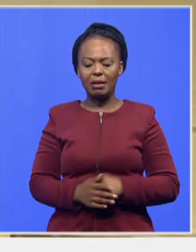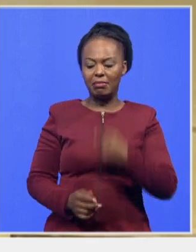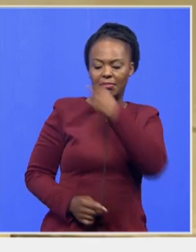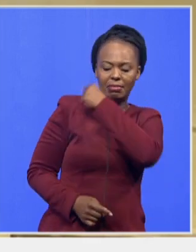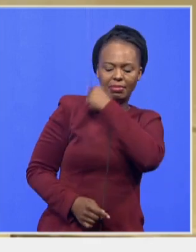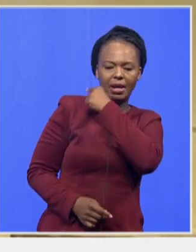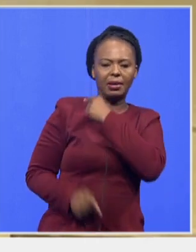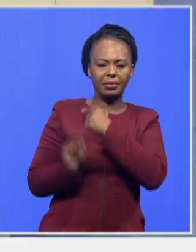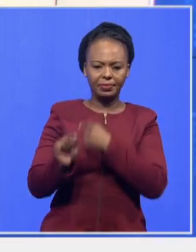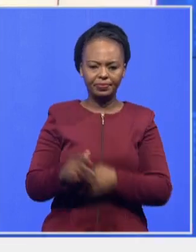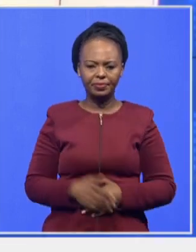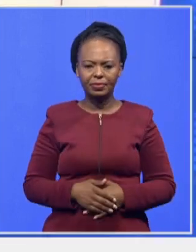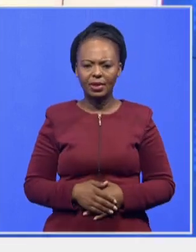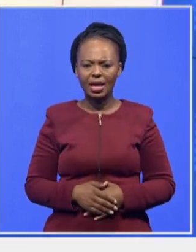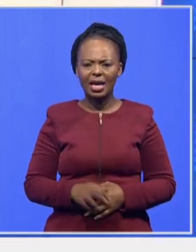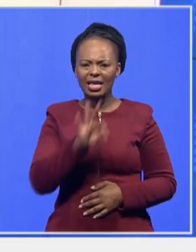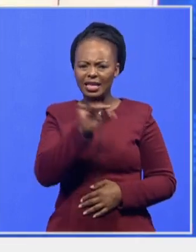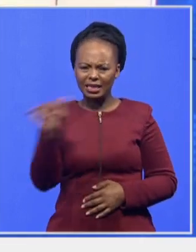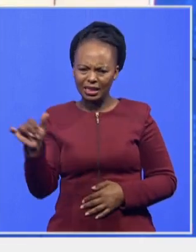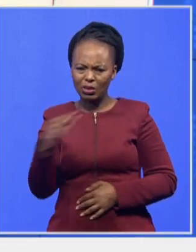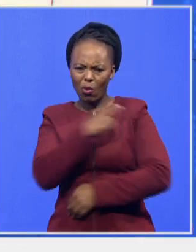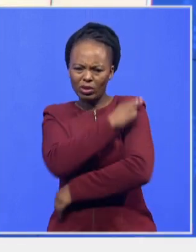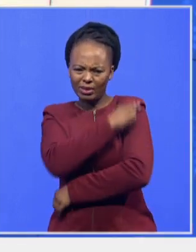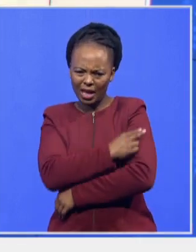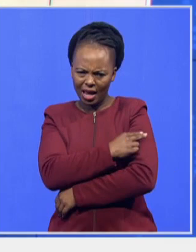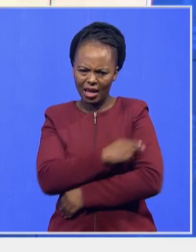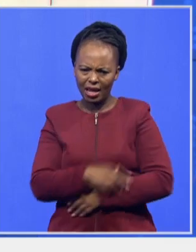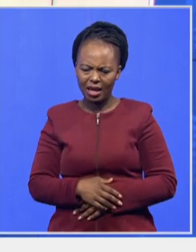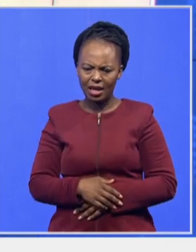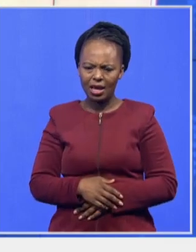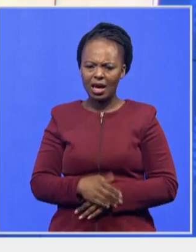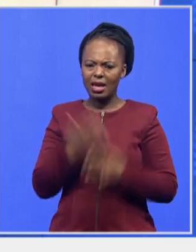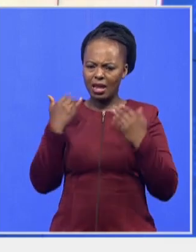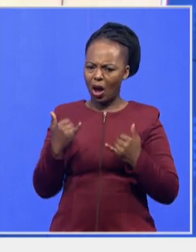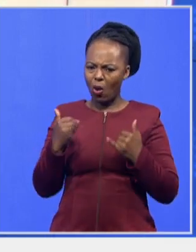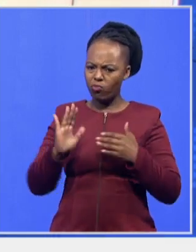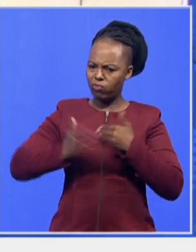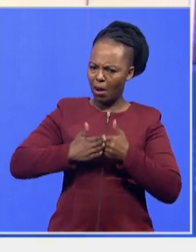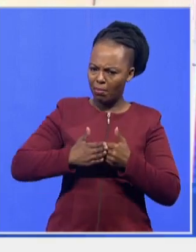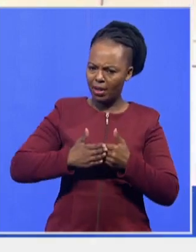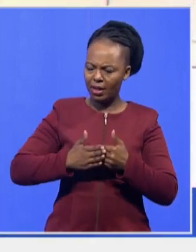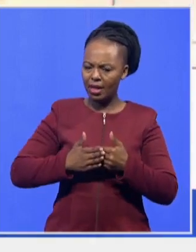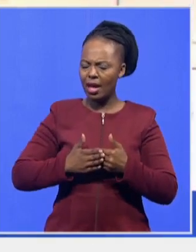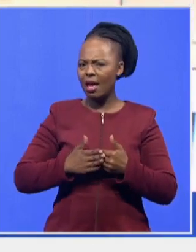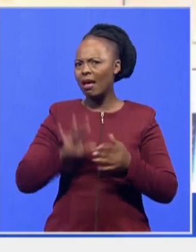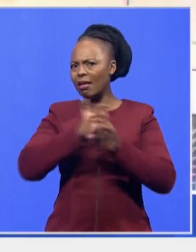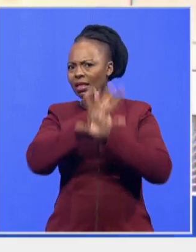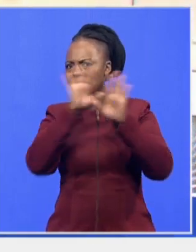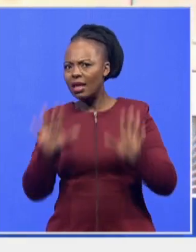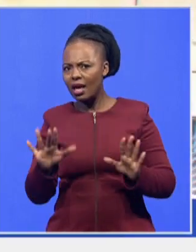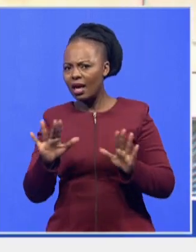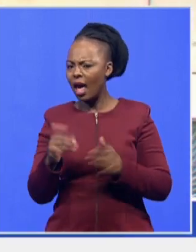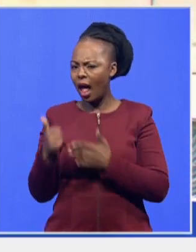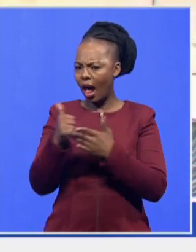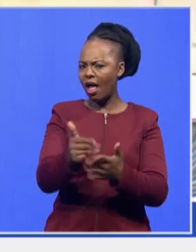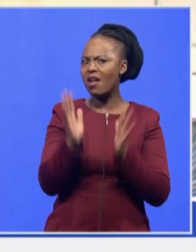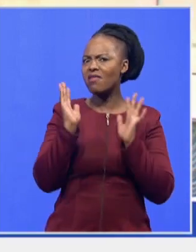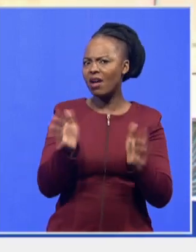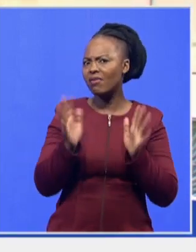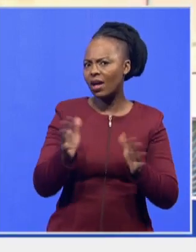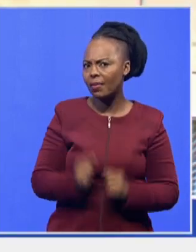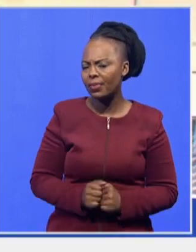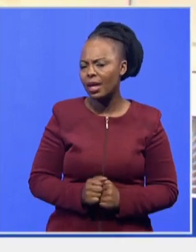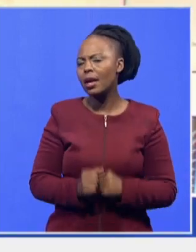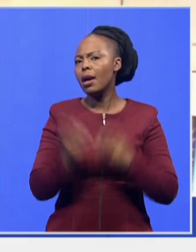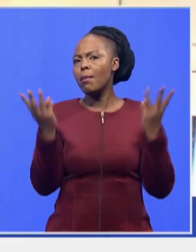that you say around 36 hospitals that are out of service, is it clear how assistance is being given to people who